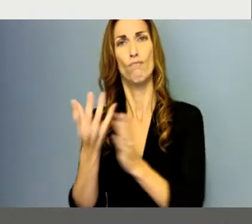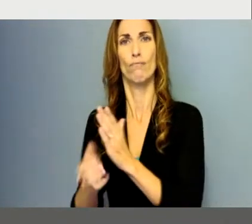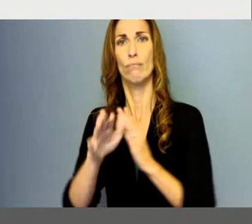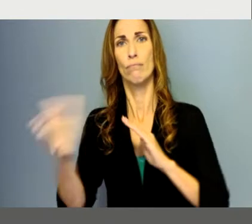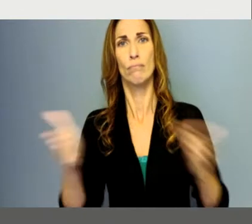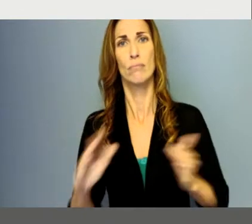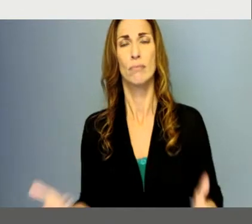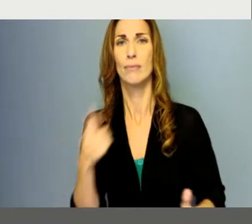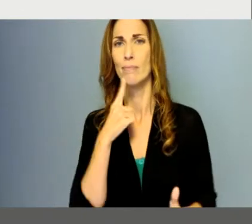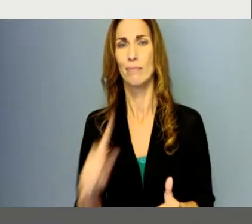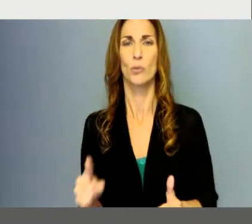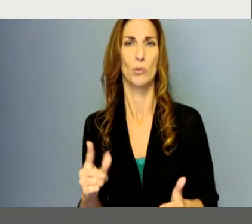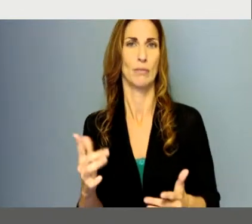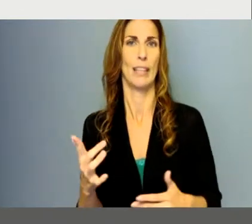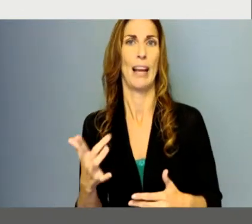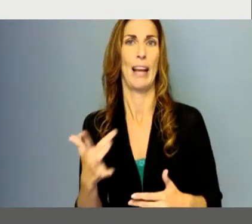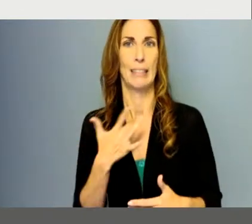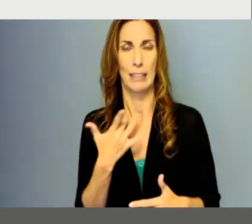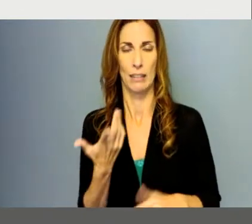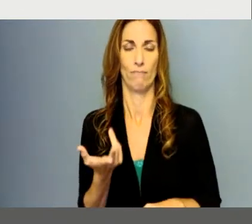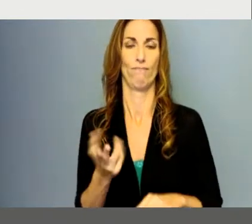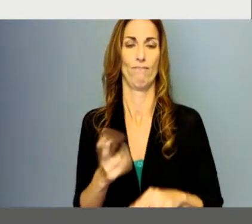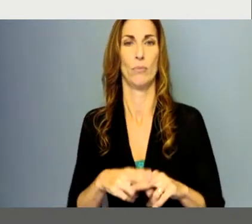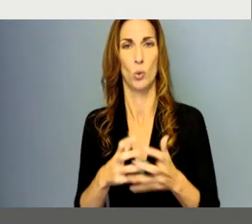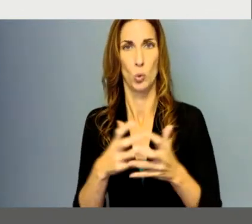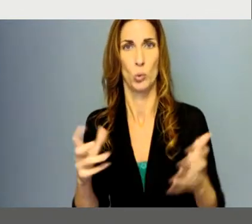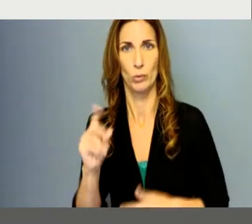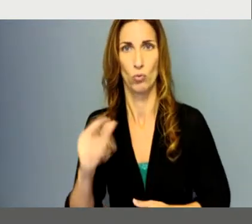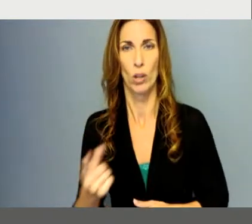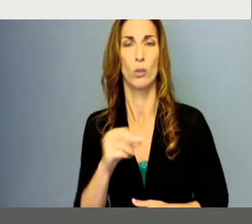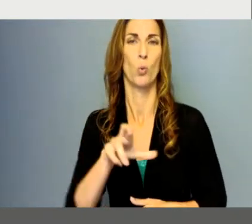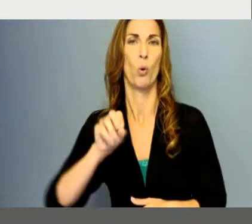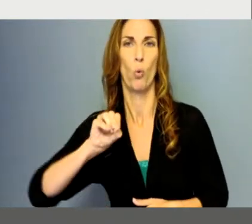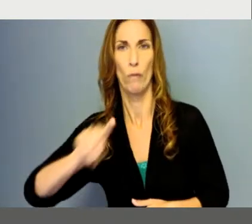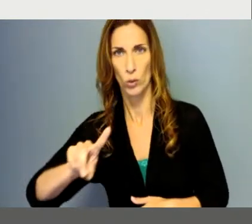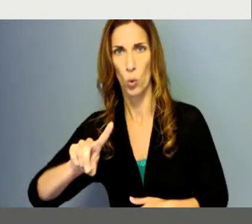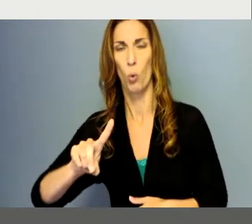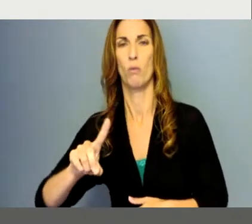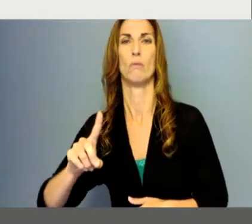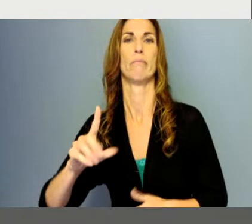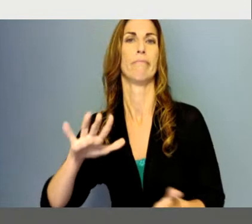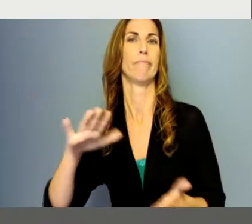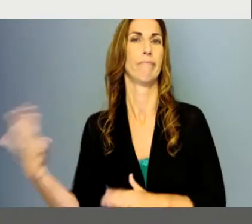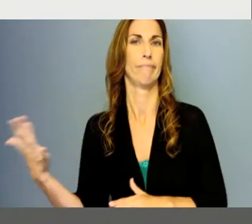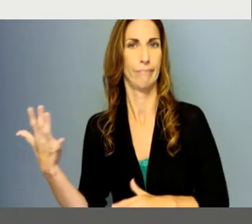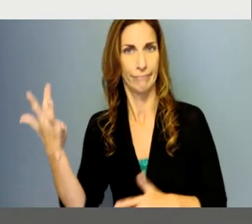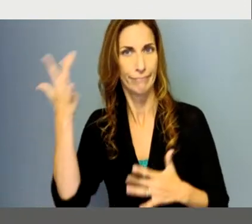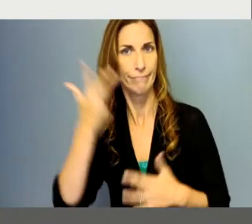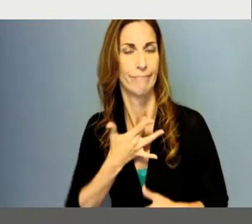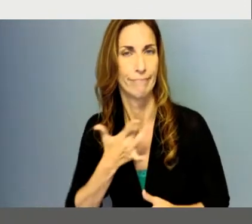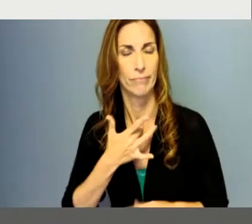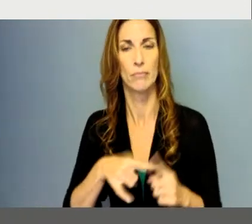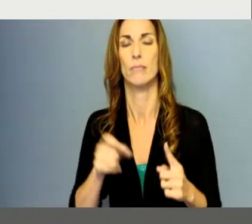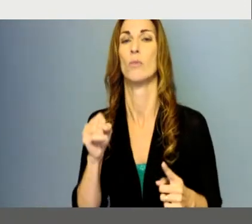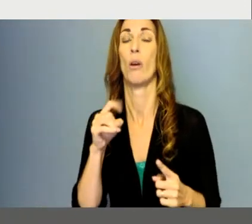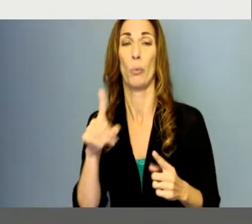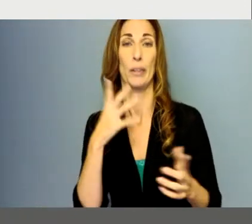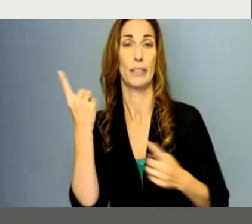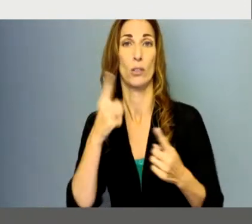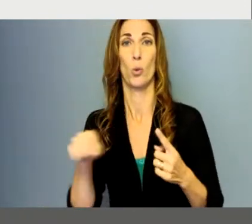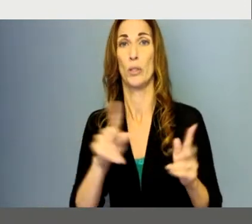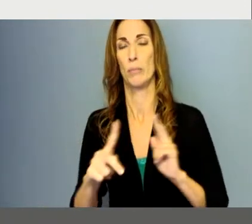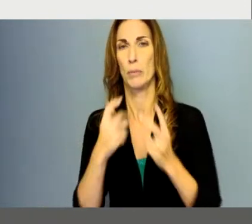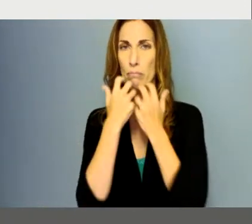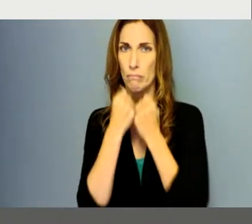accidental drug poisoning or overdose. So on that day especially, We consider those that we've lost,